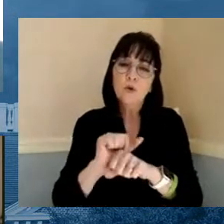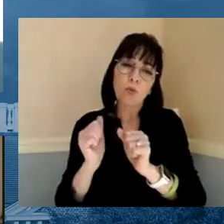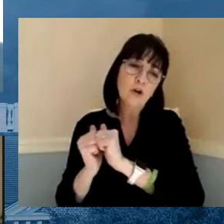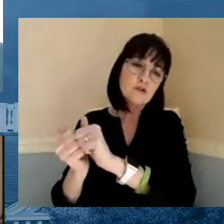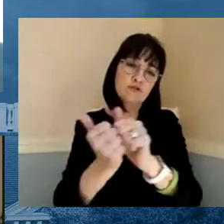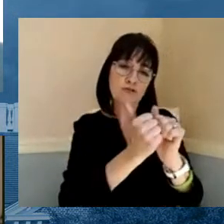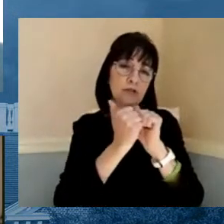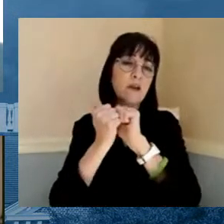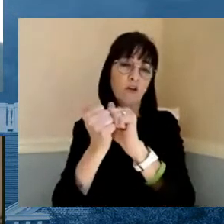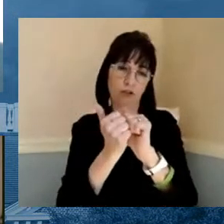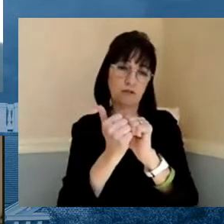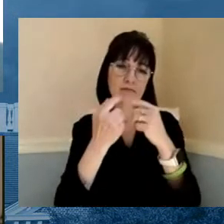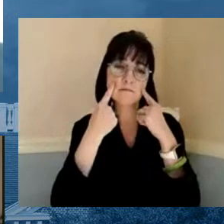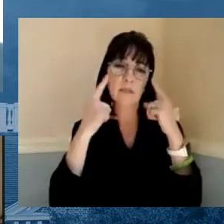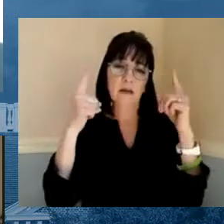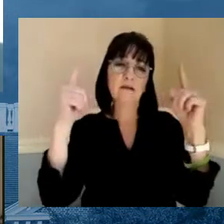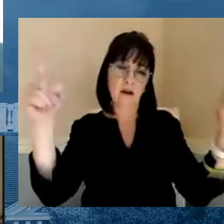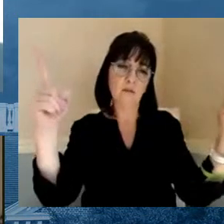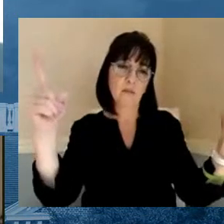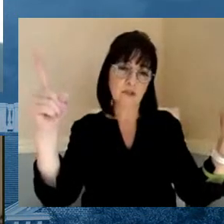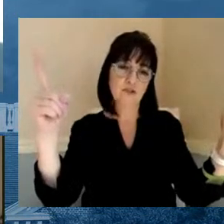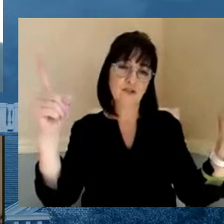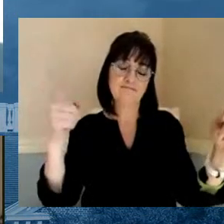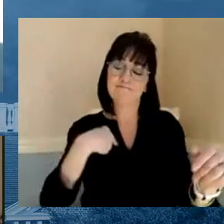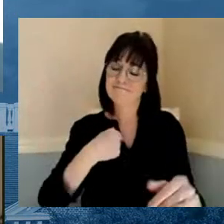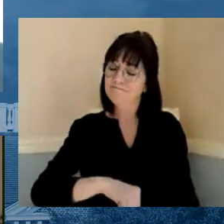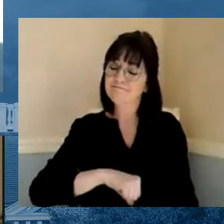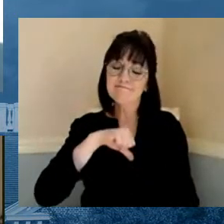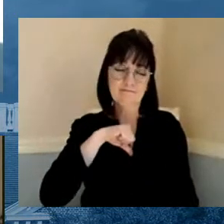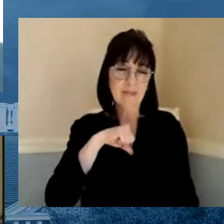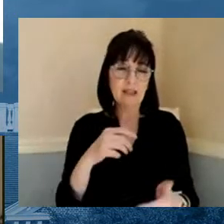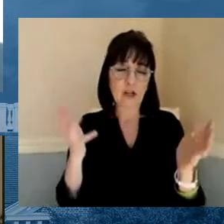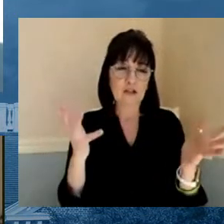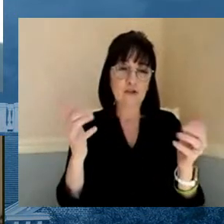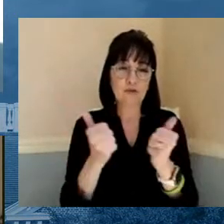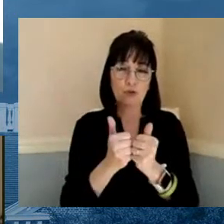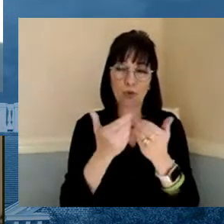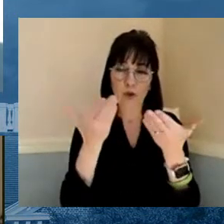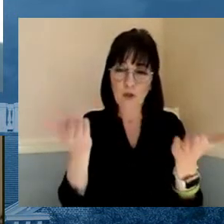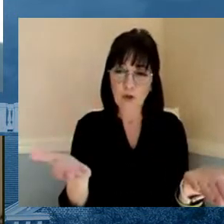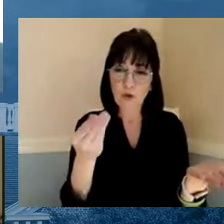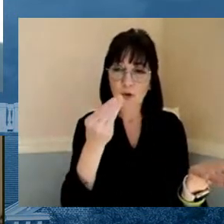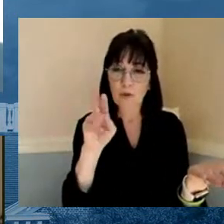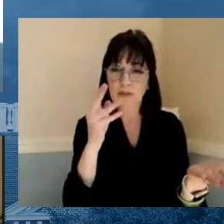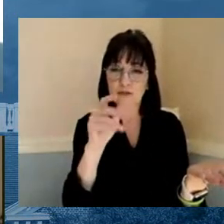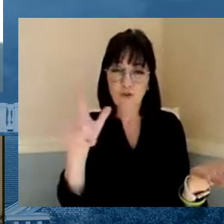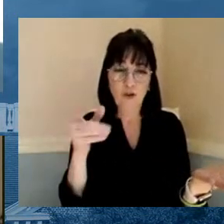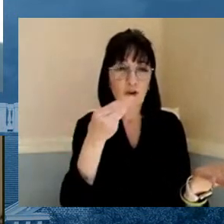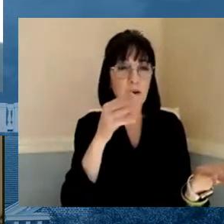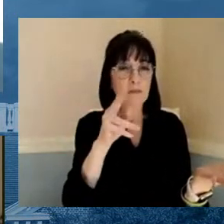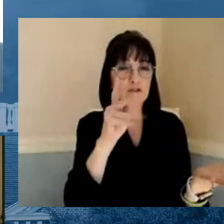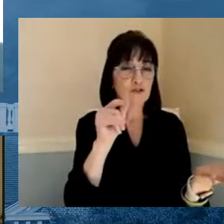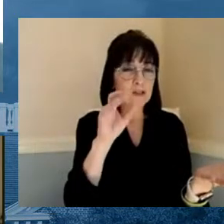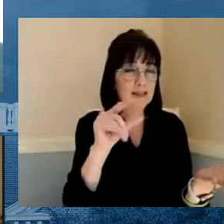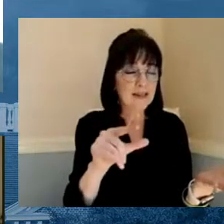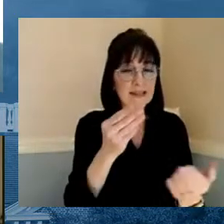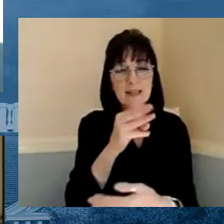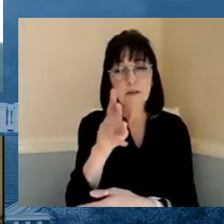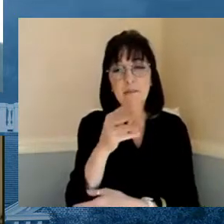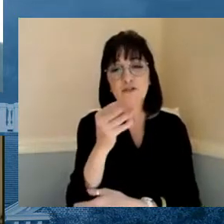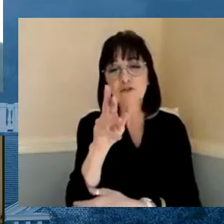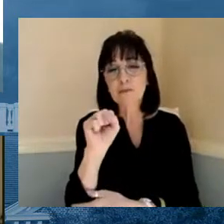so pleased to be allowed to speak with you, Mr. Hall, Mr. Keating, Mr. and Mrs.